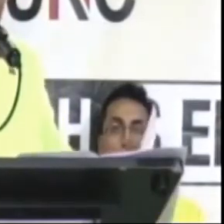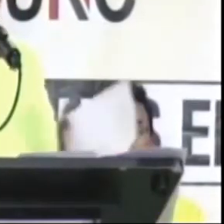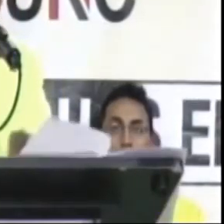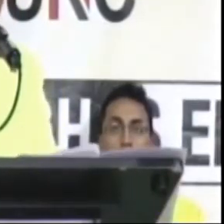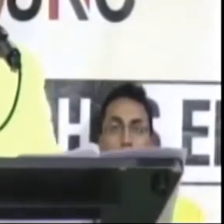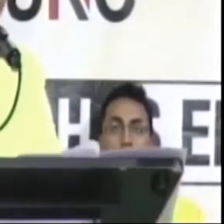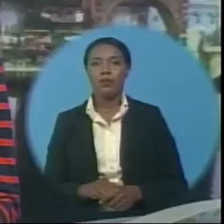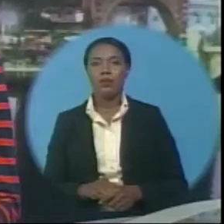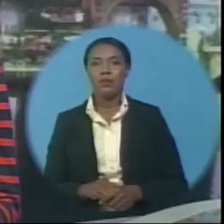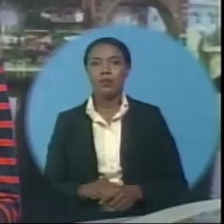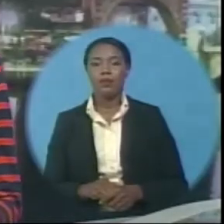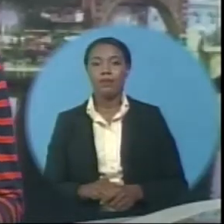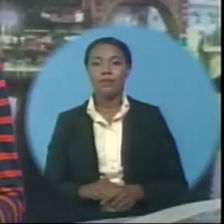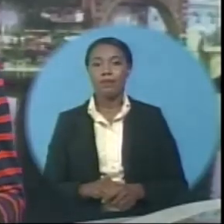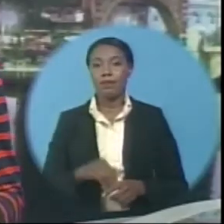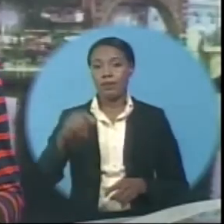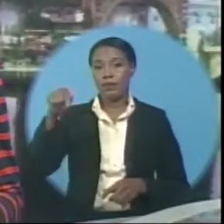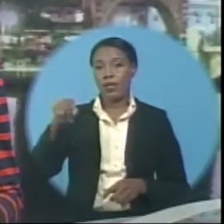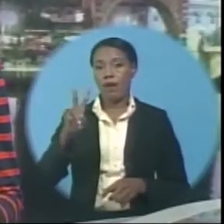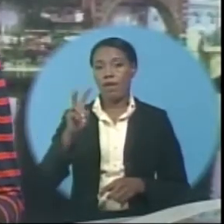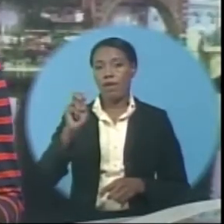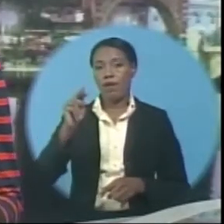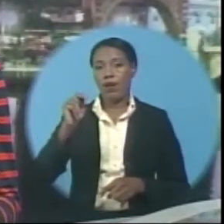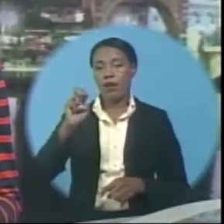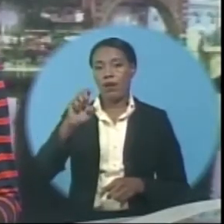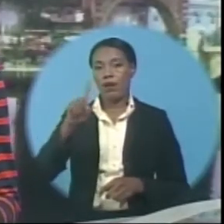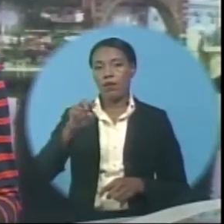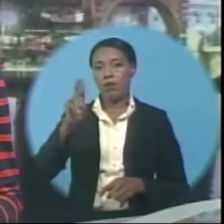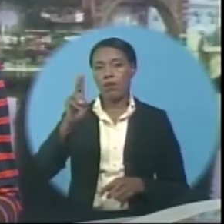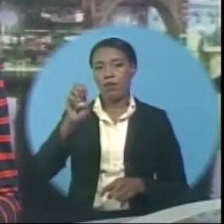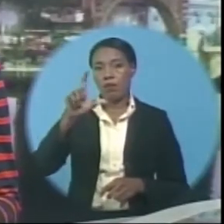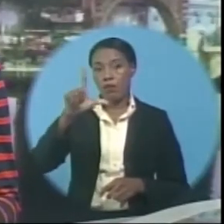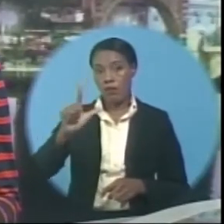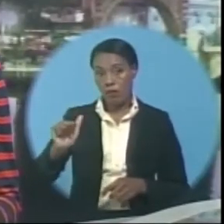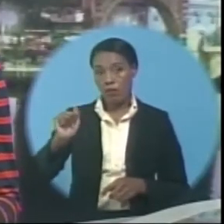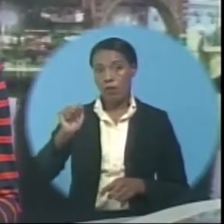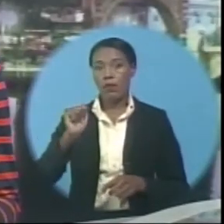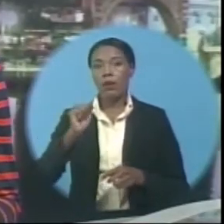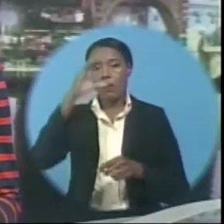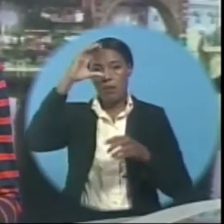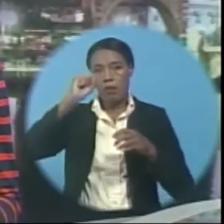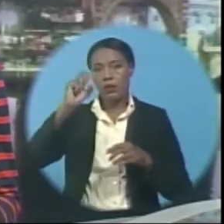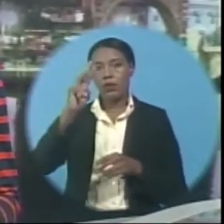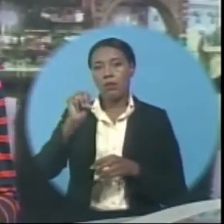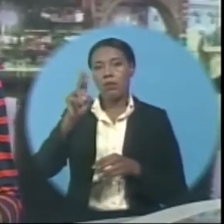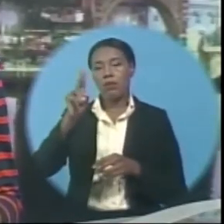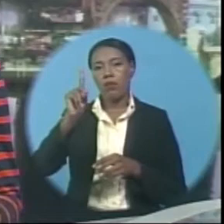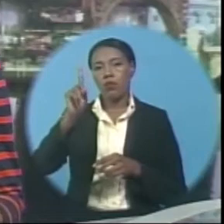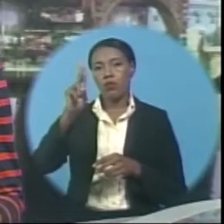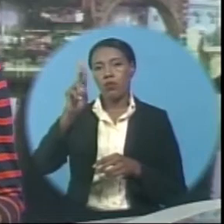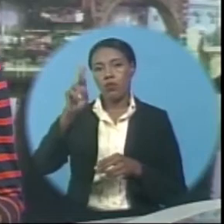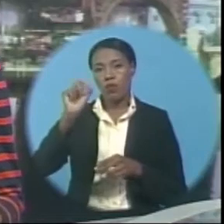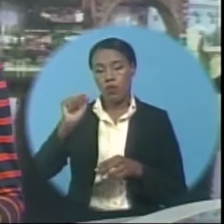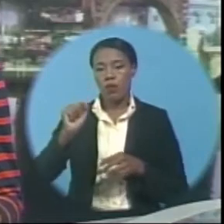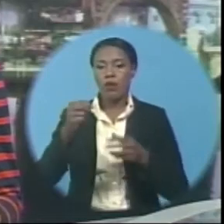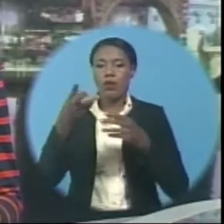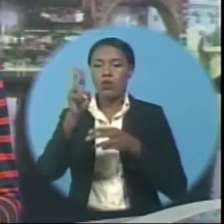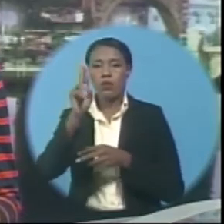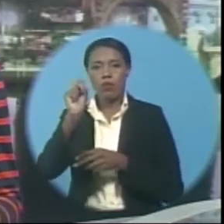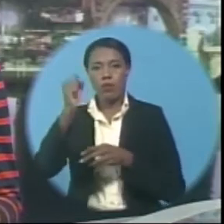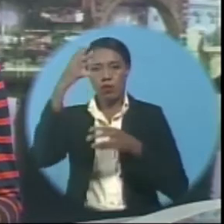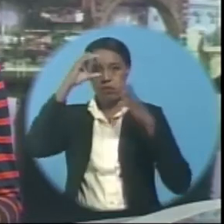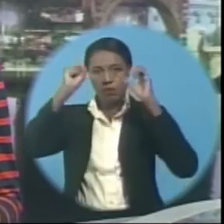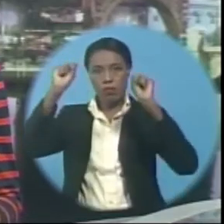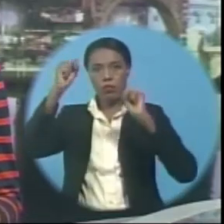$333,000 per day. U.S. President Donald Trump is warning Venezuela of economic actions if President Nicolas